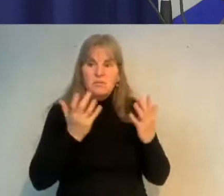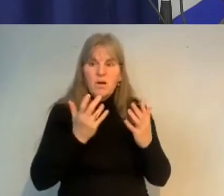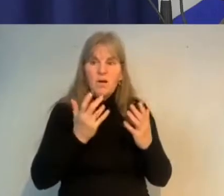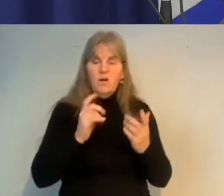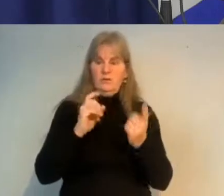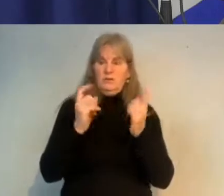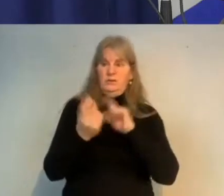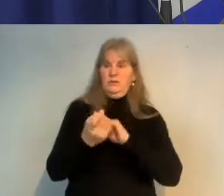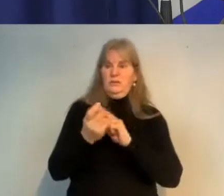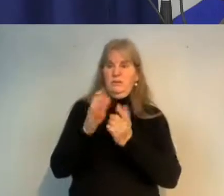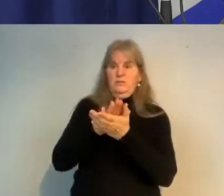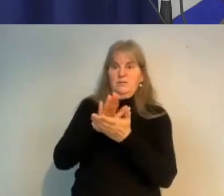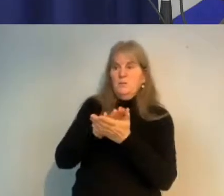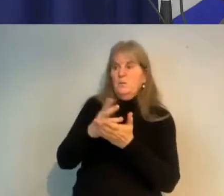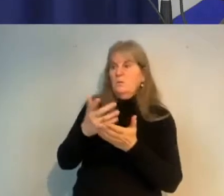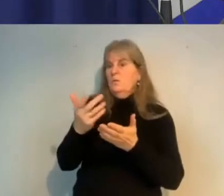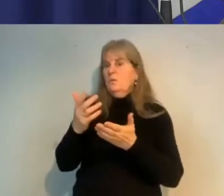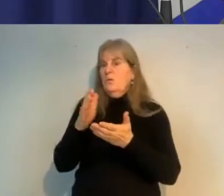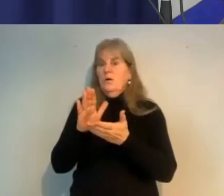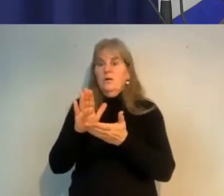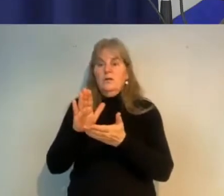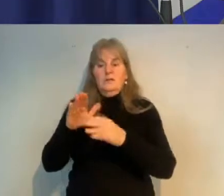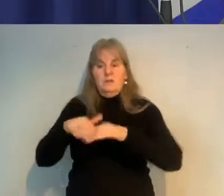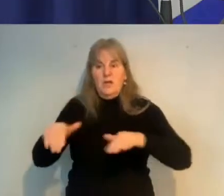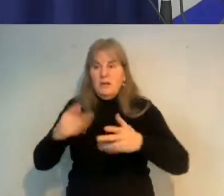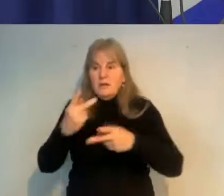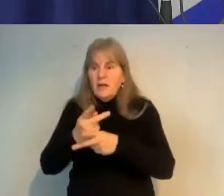childcare. It's a good time